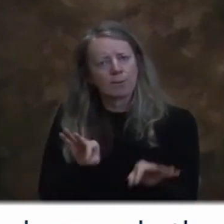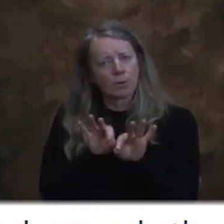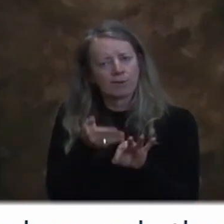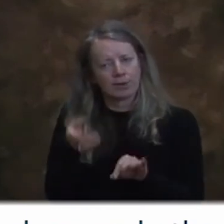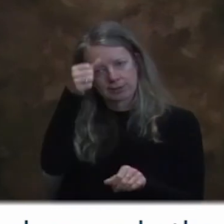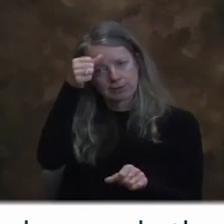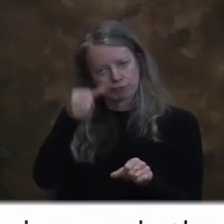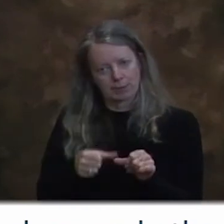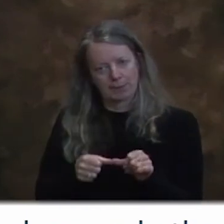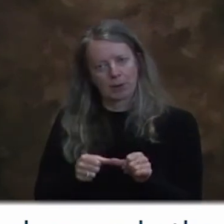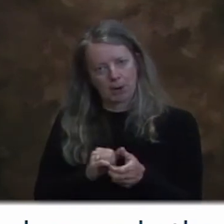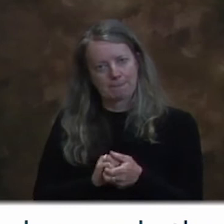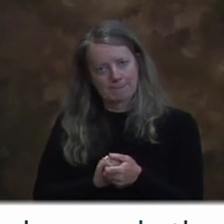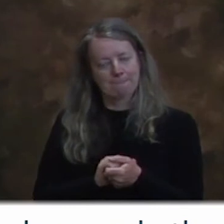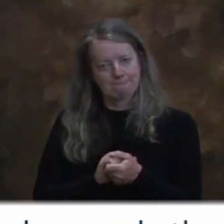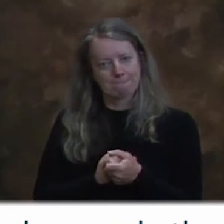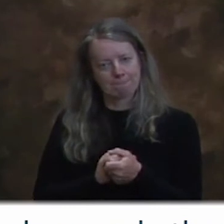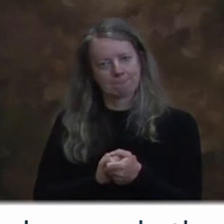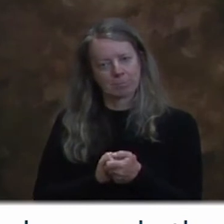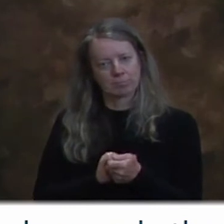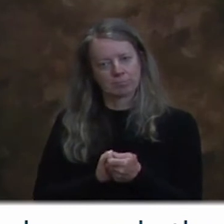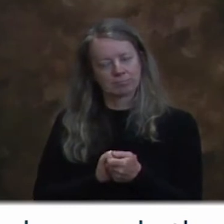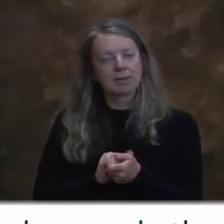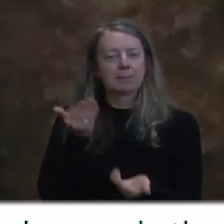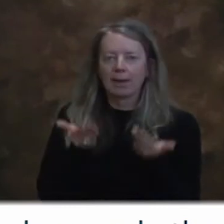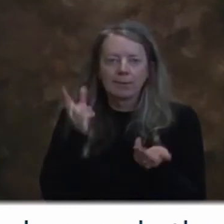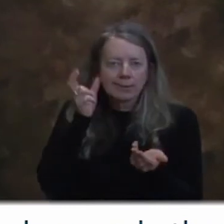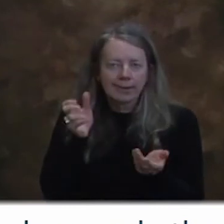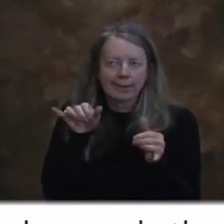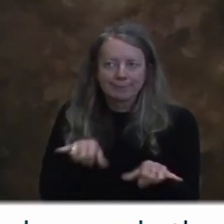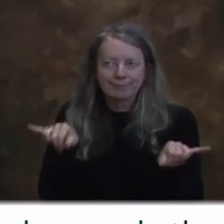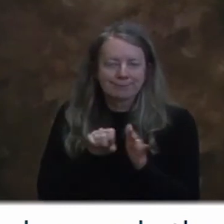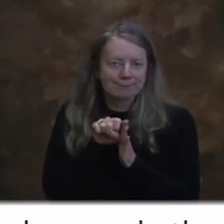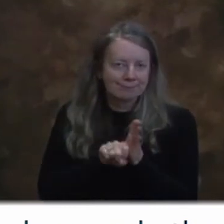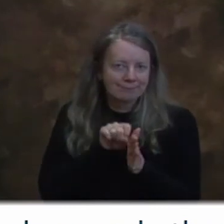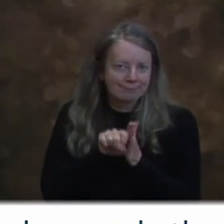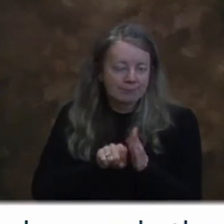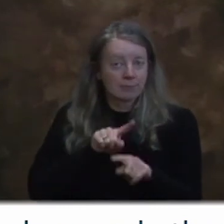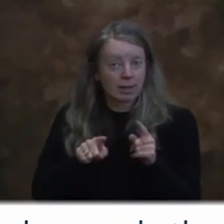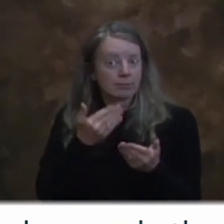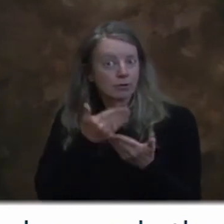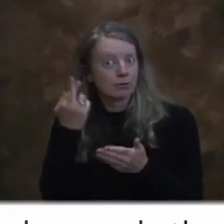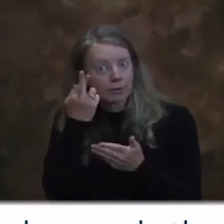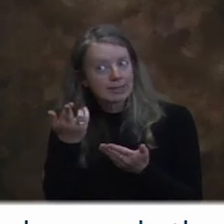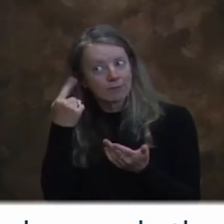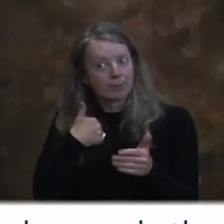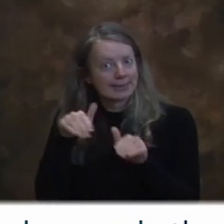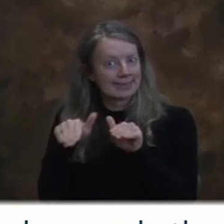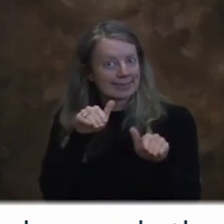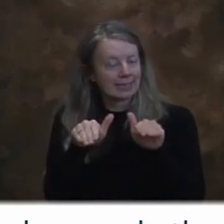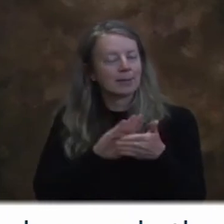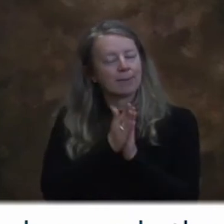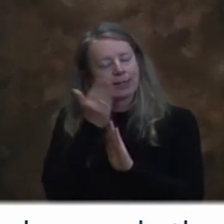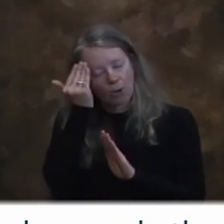are going to sound repetitive for good reason. So please be aware of symptoms